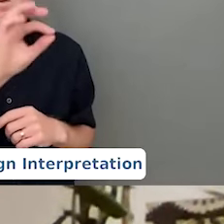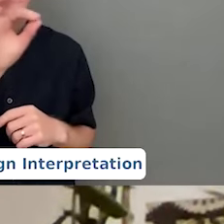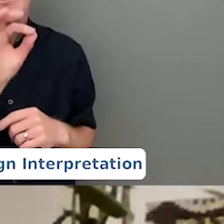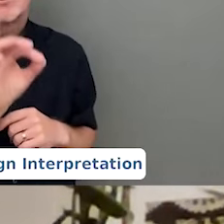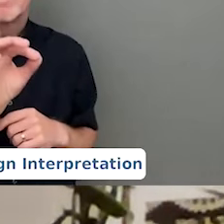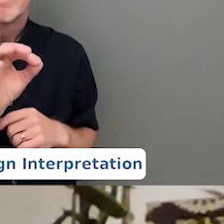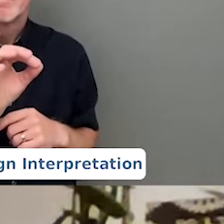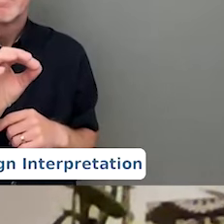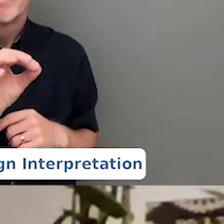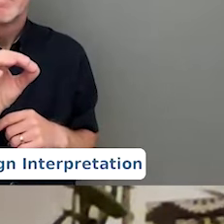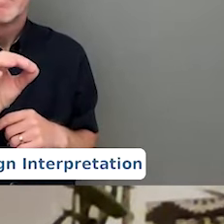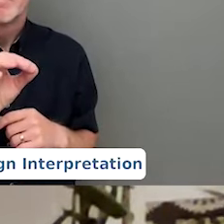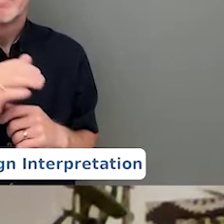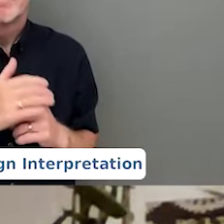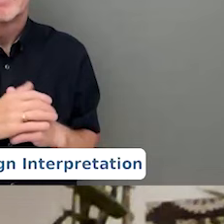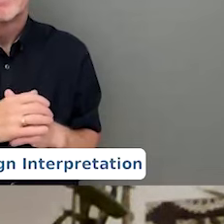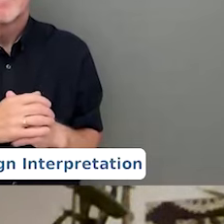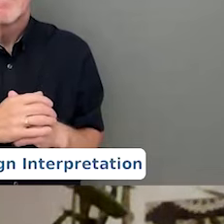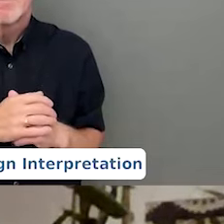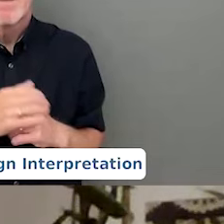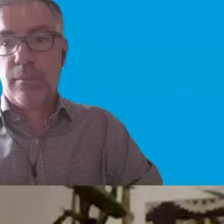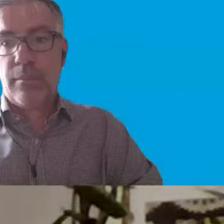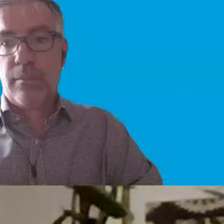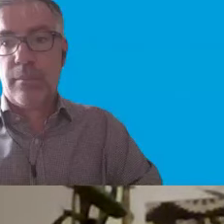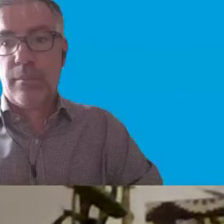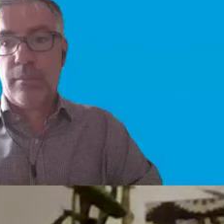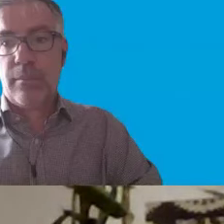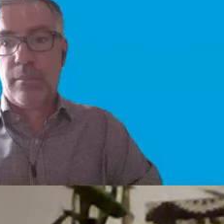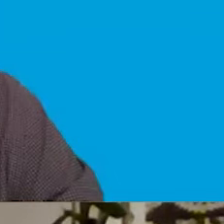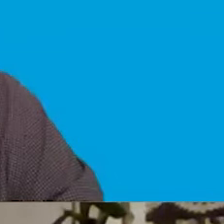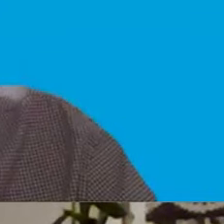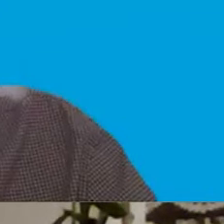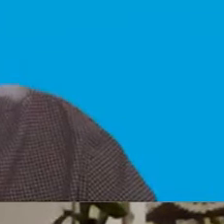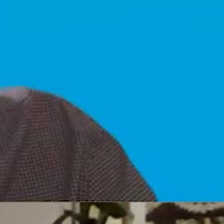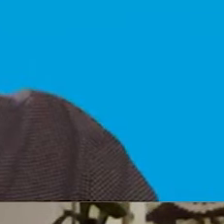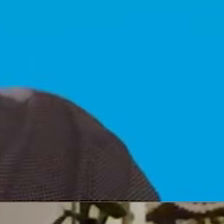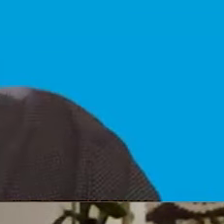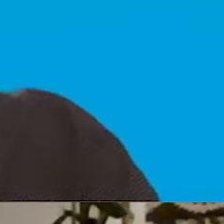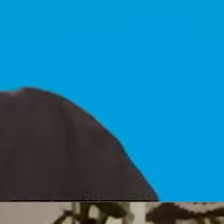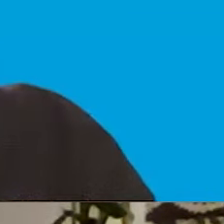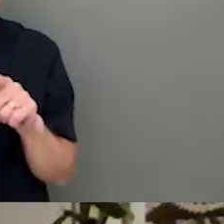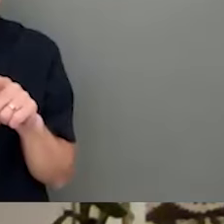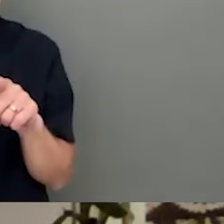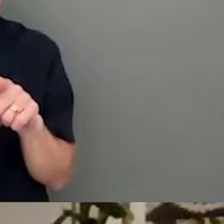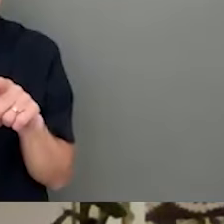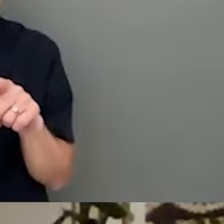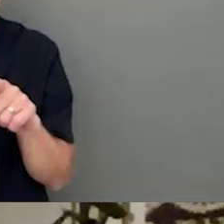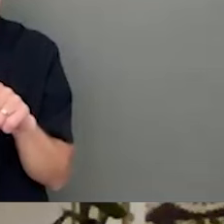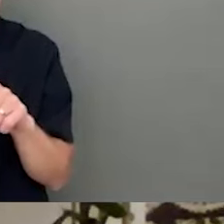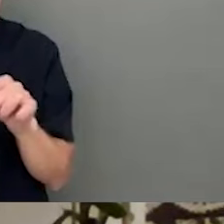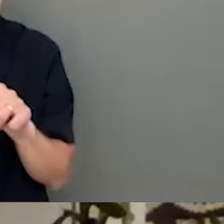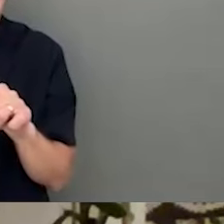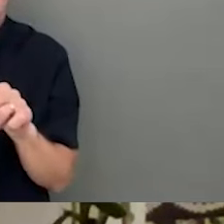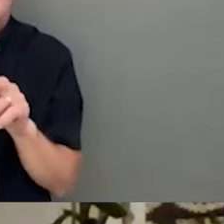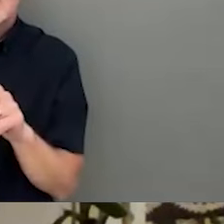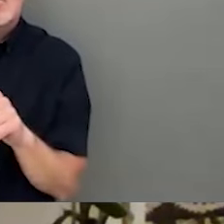I was wondering as well, maybe we can hear from Alex and Charles here. We've got another question online